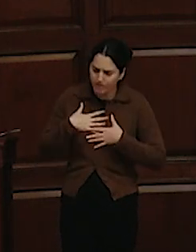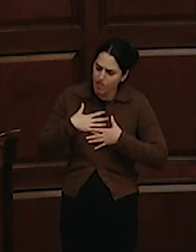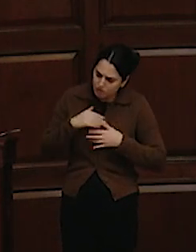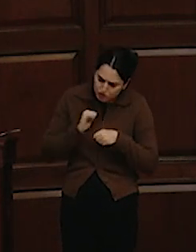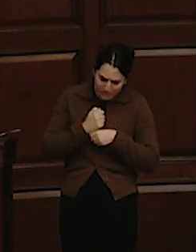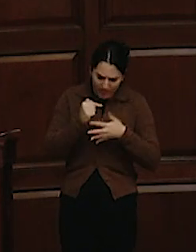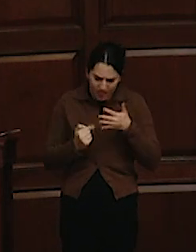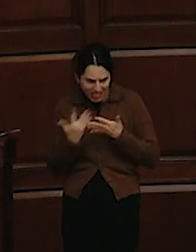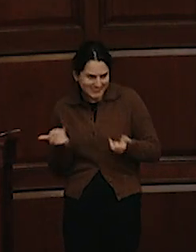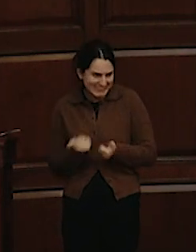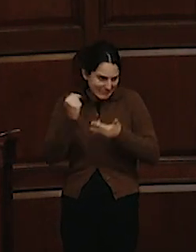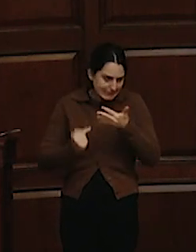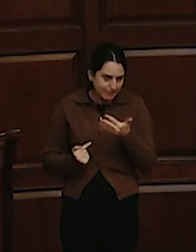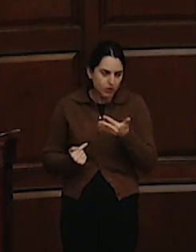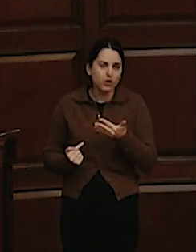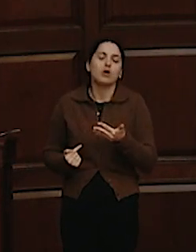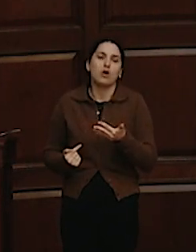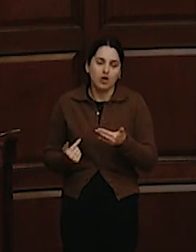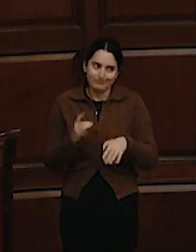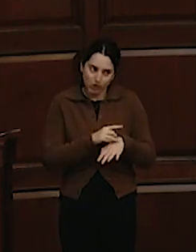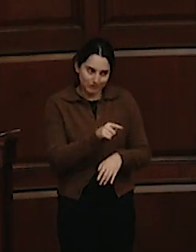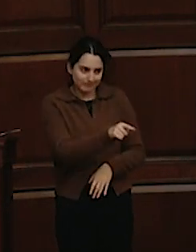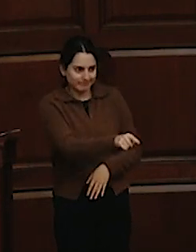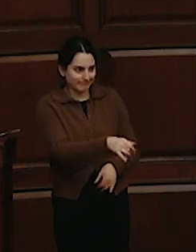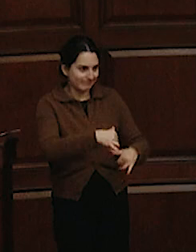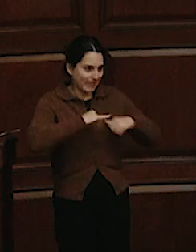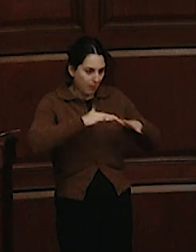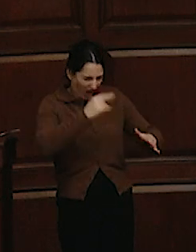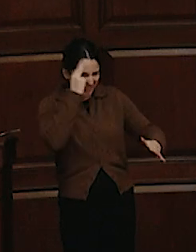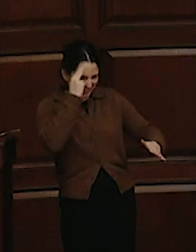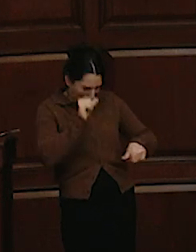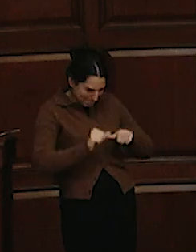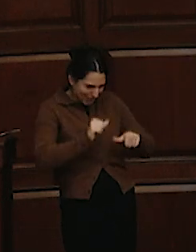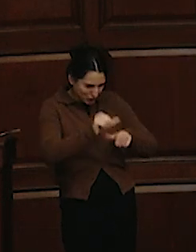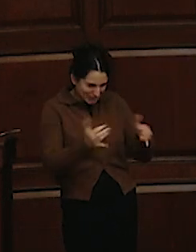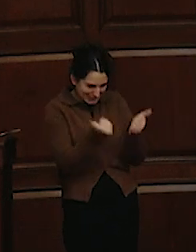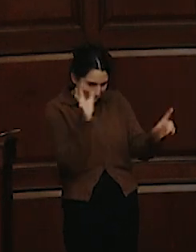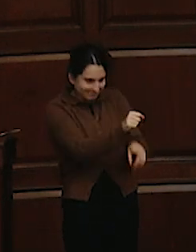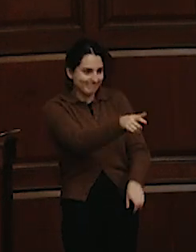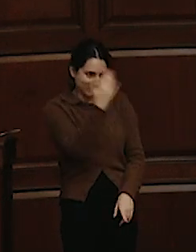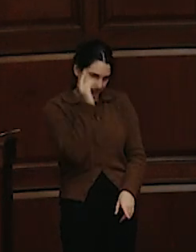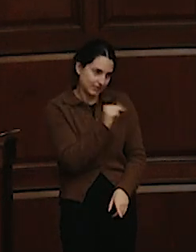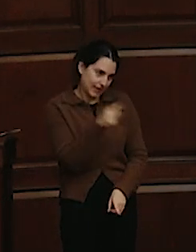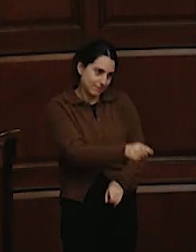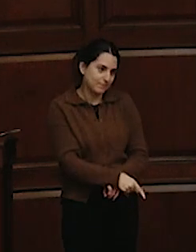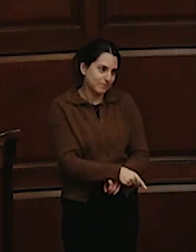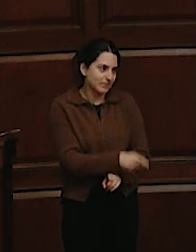this, that, and everything, and he was able to put it together. It's